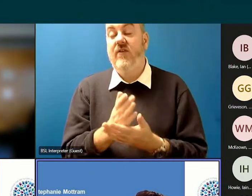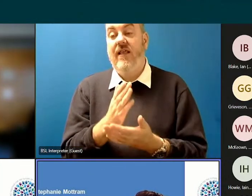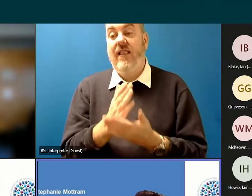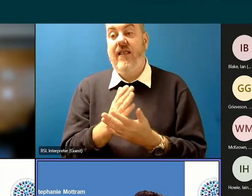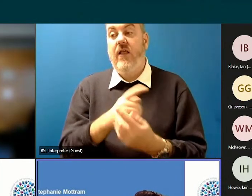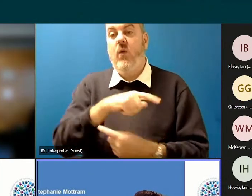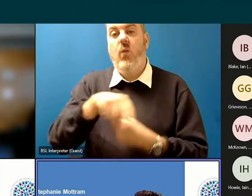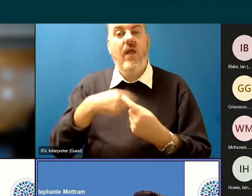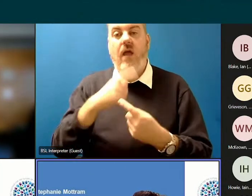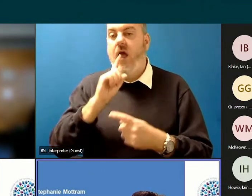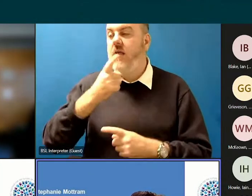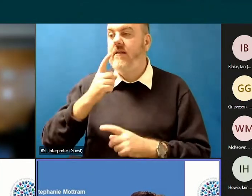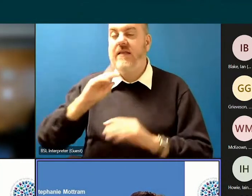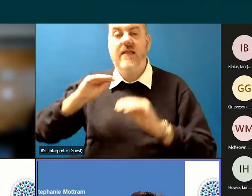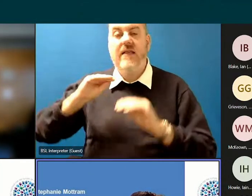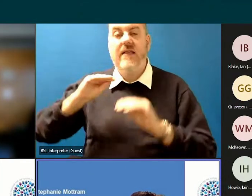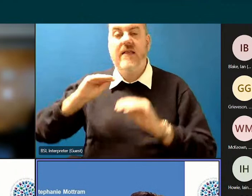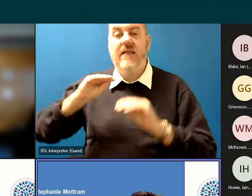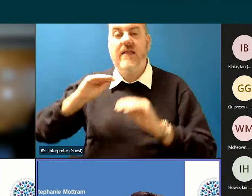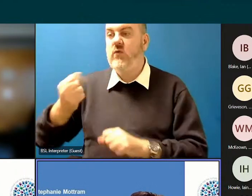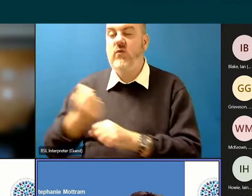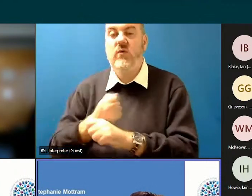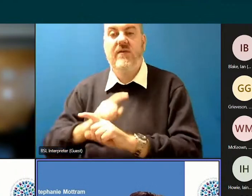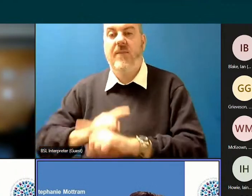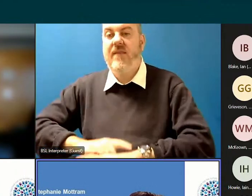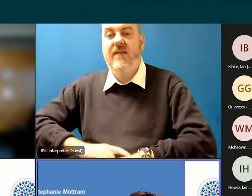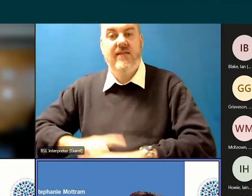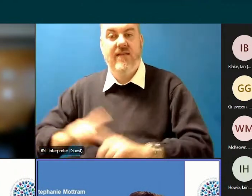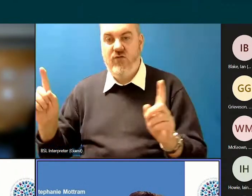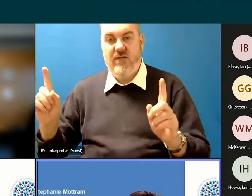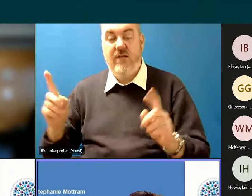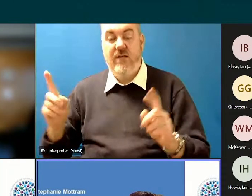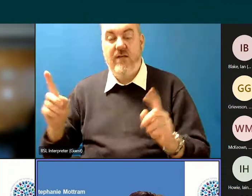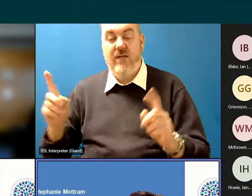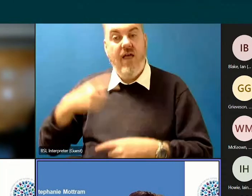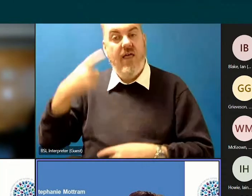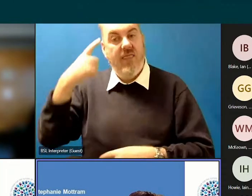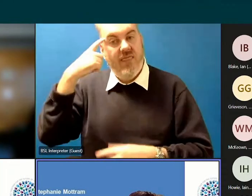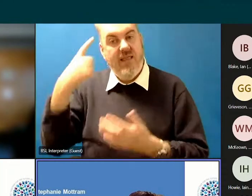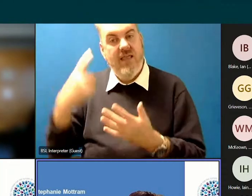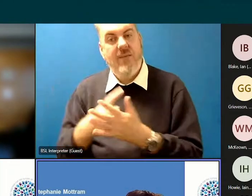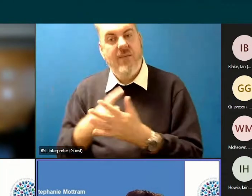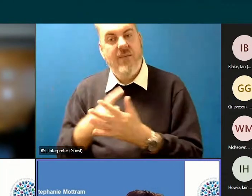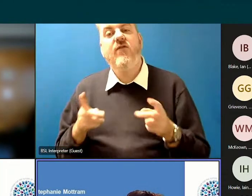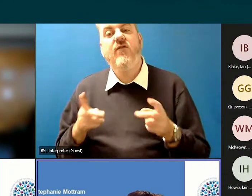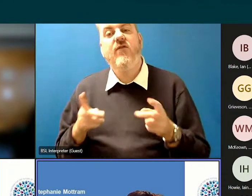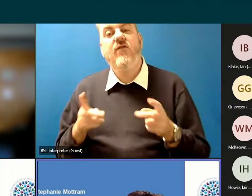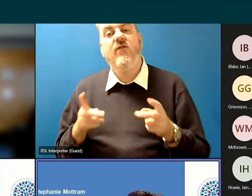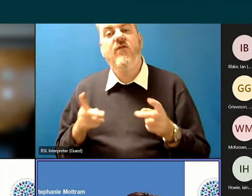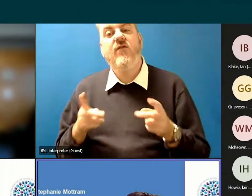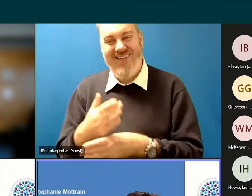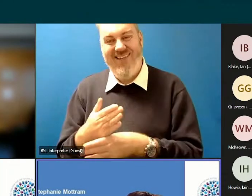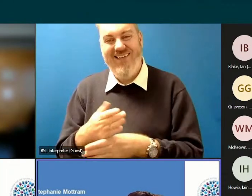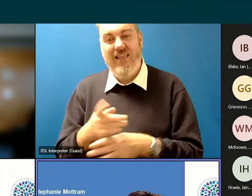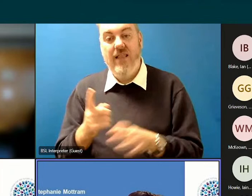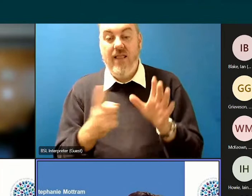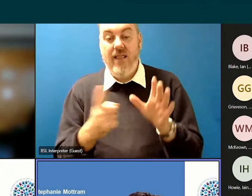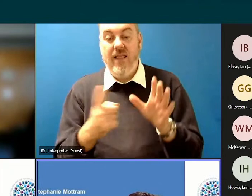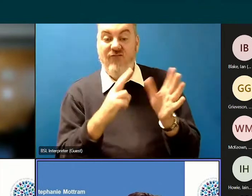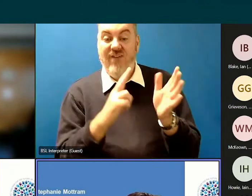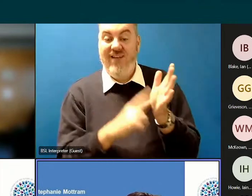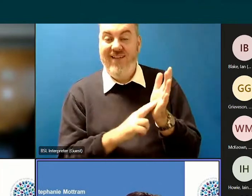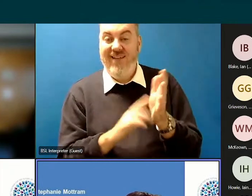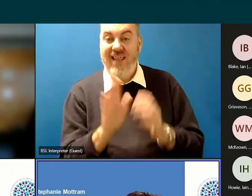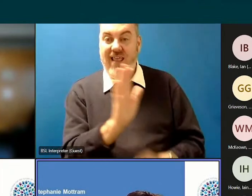instruct them to do something different, but we are encouraging them to look at different ways of working. In Annan area, we did a test of